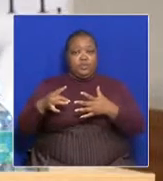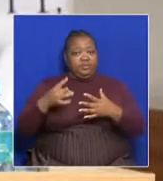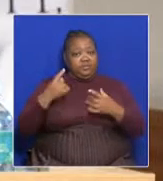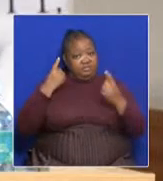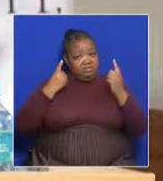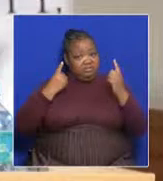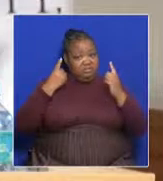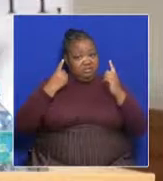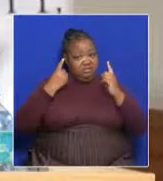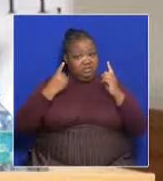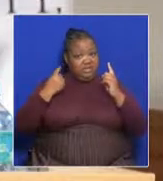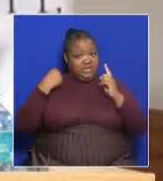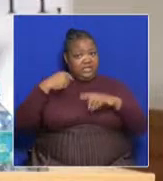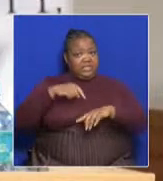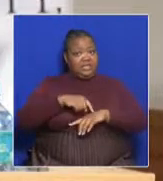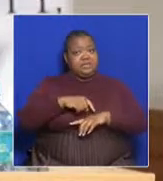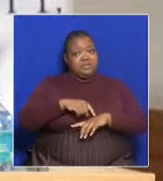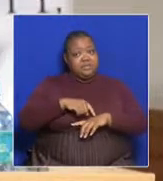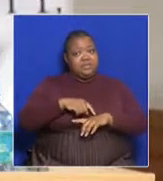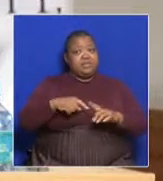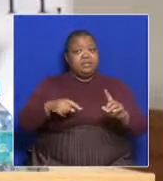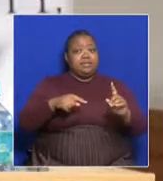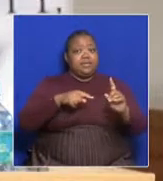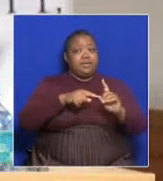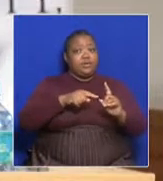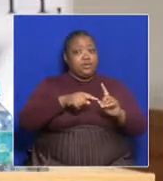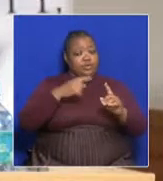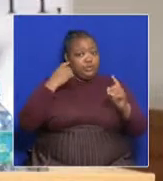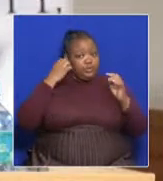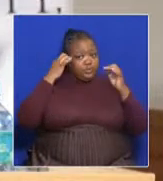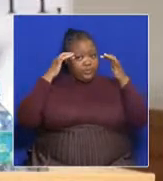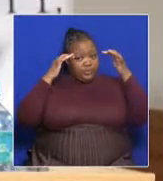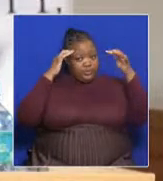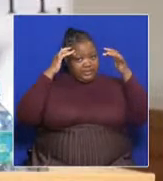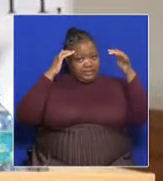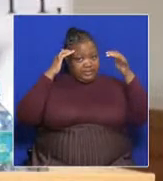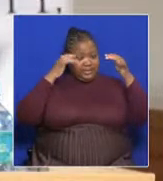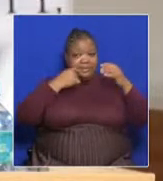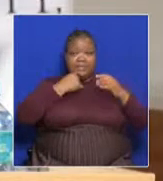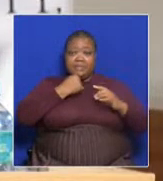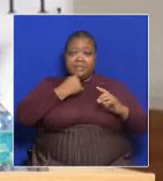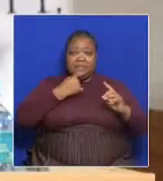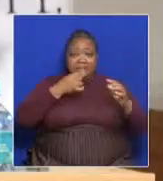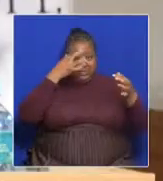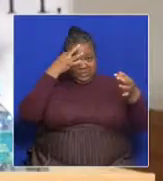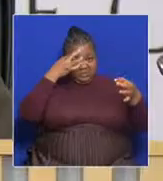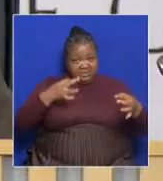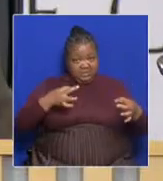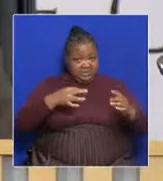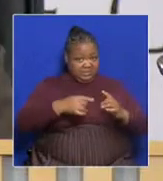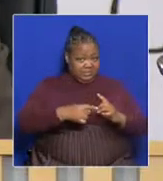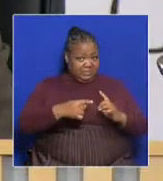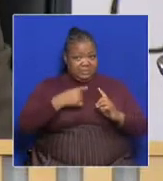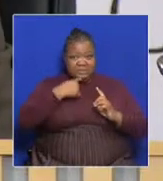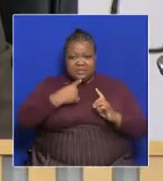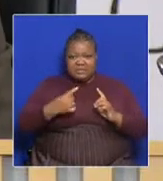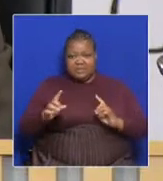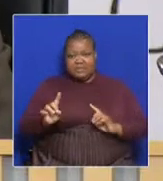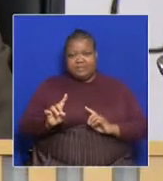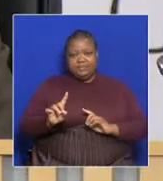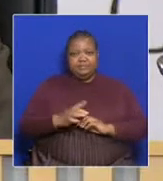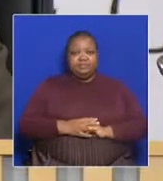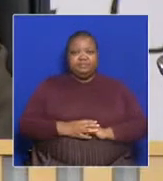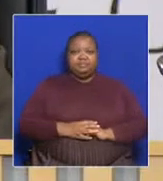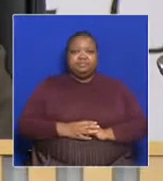and he put it to you to consider, but that the eventual decision was yours, what would you say? No, I would totally disagree